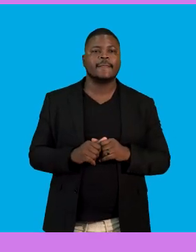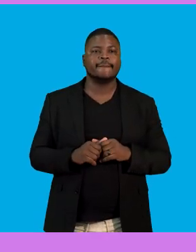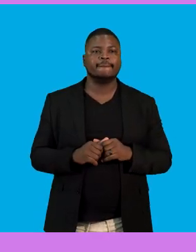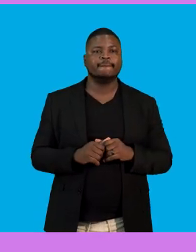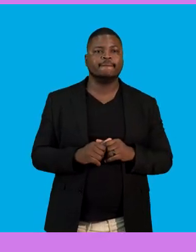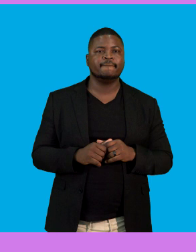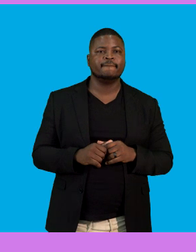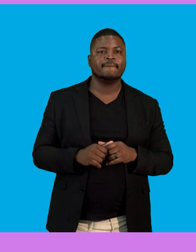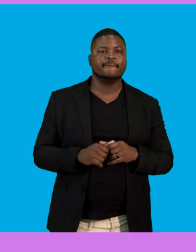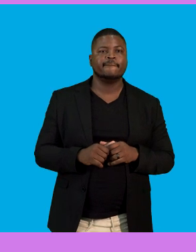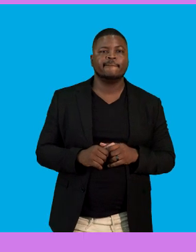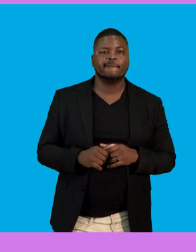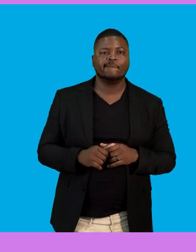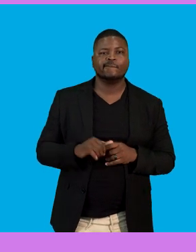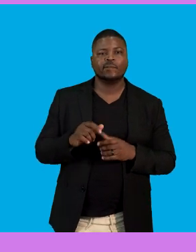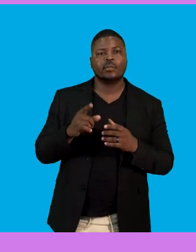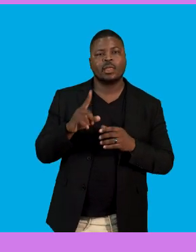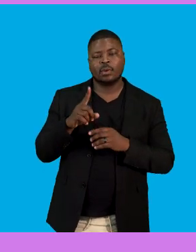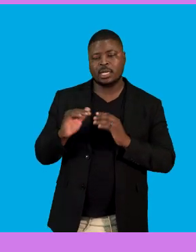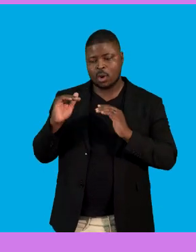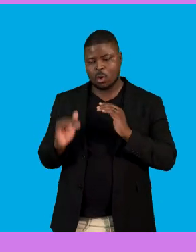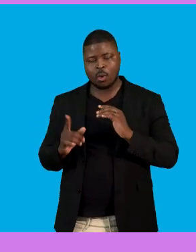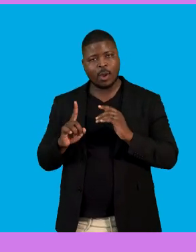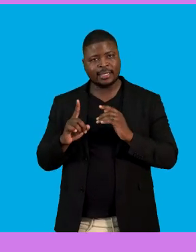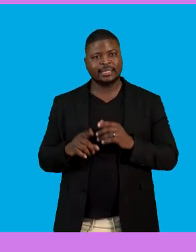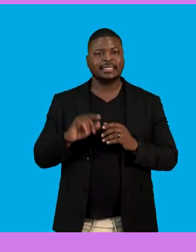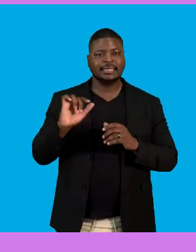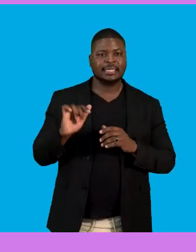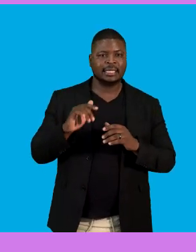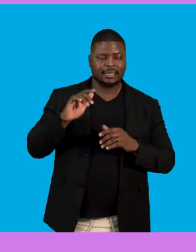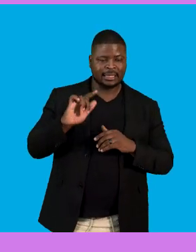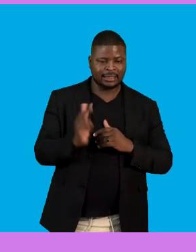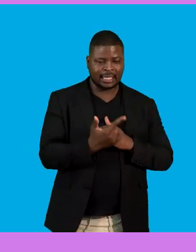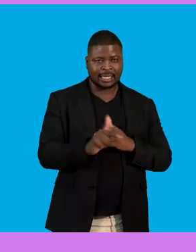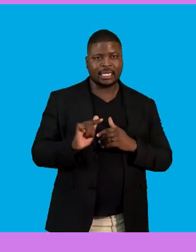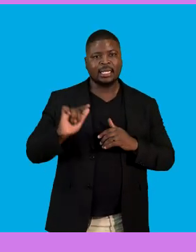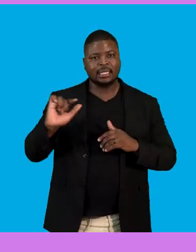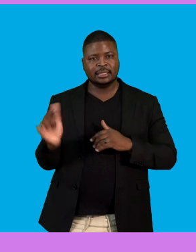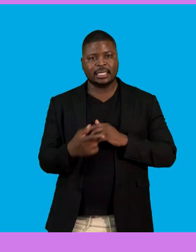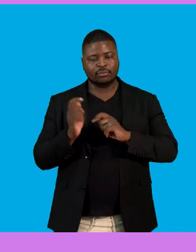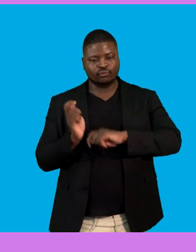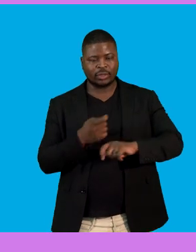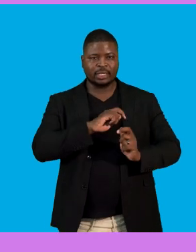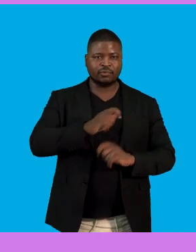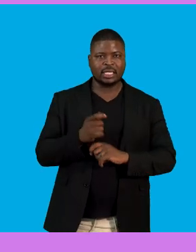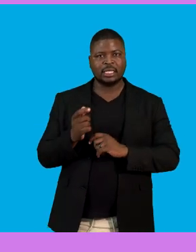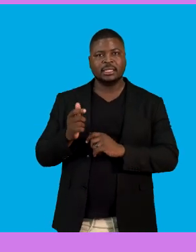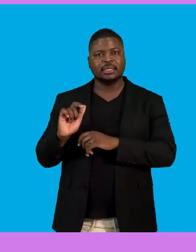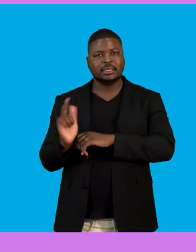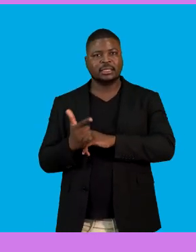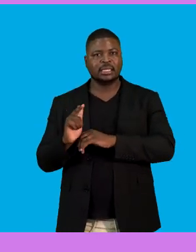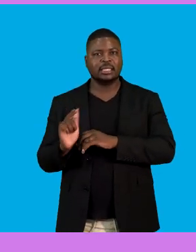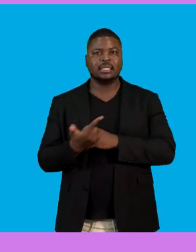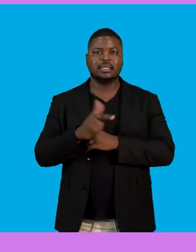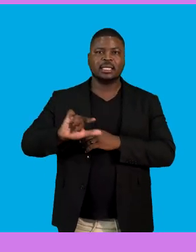has the least number of learners is the tennis. So you write down the tennis has the minimum number of learners,